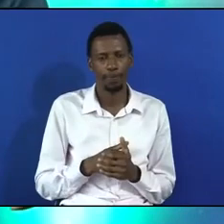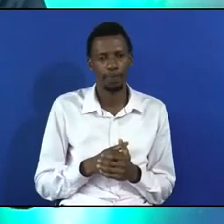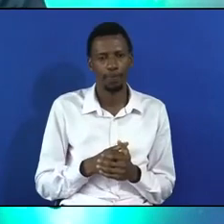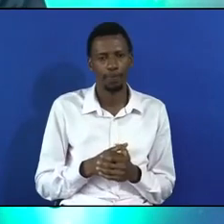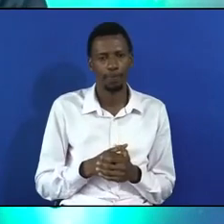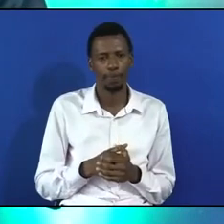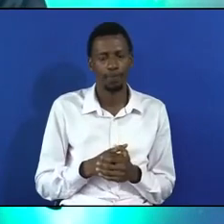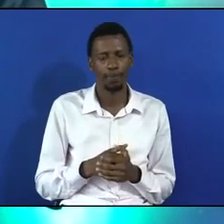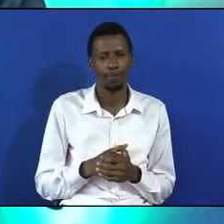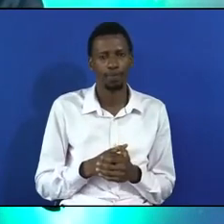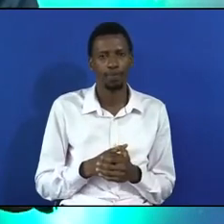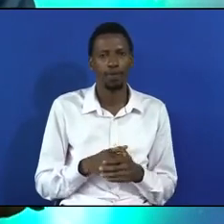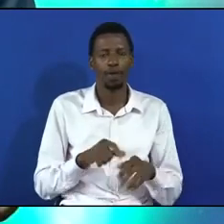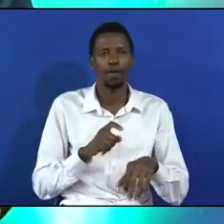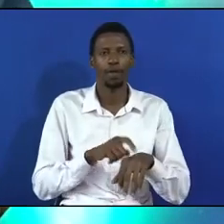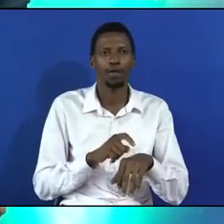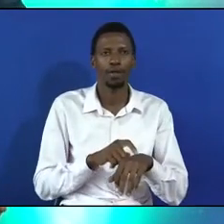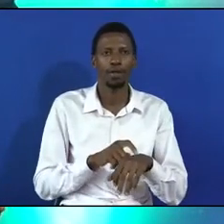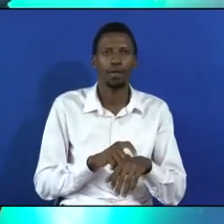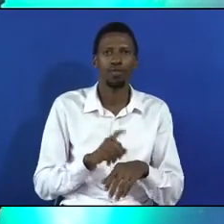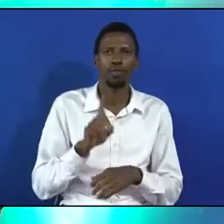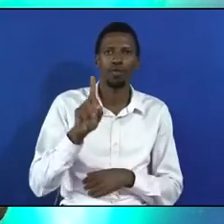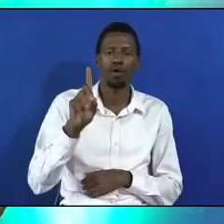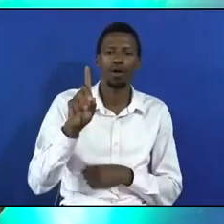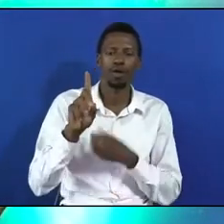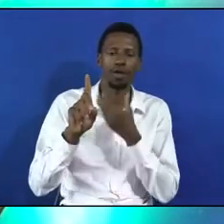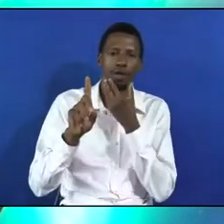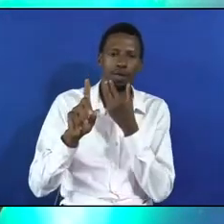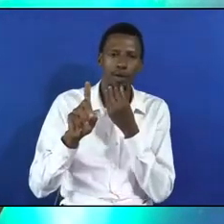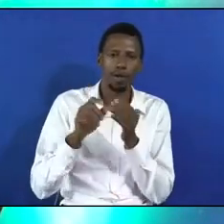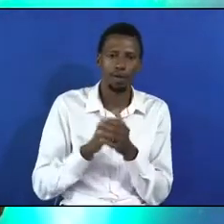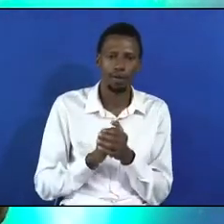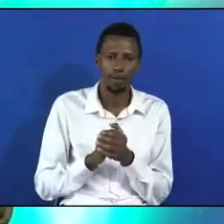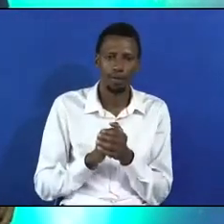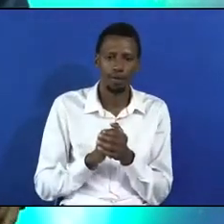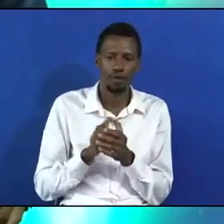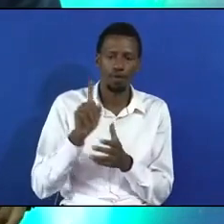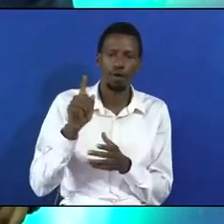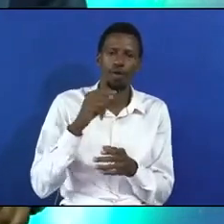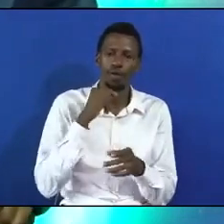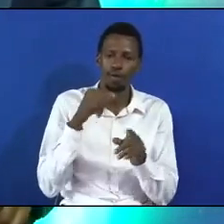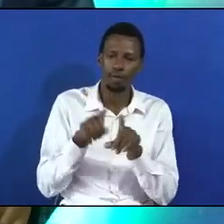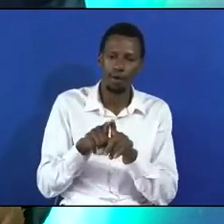When one man, one brother rose up and killed another,